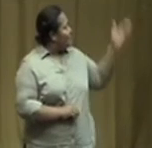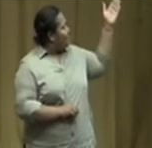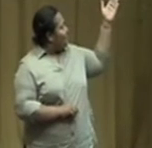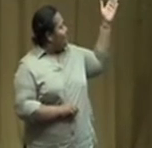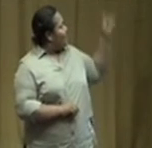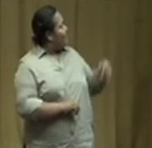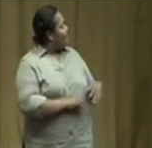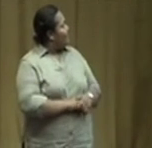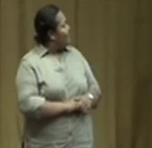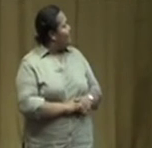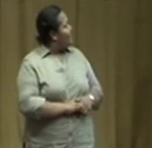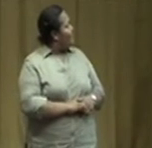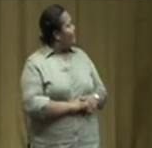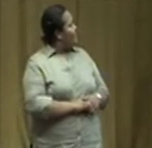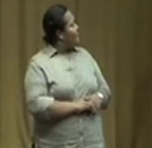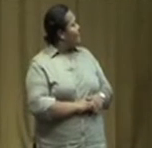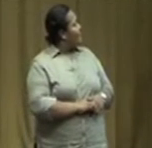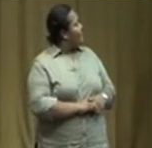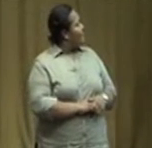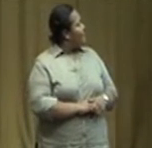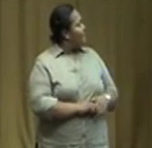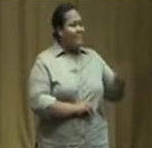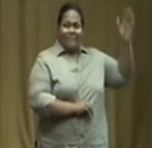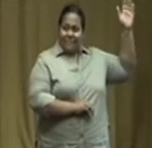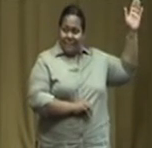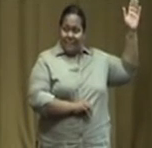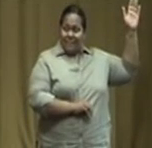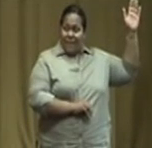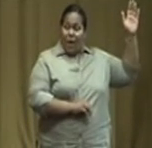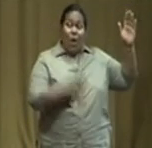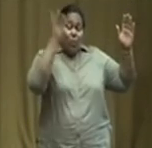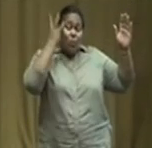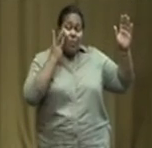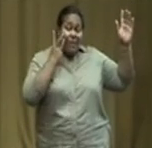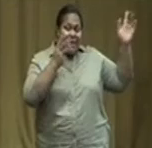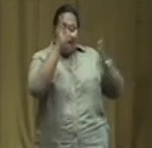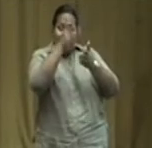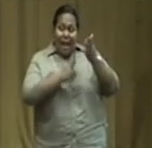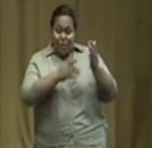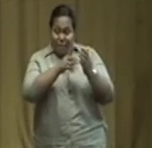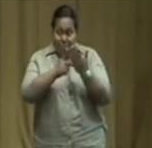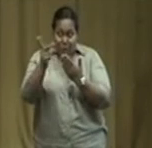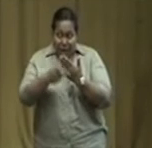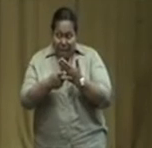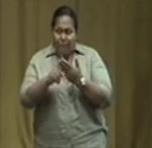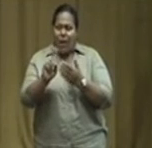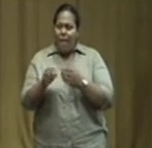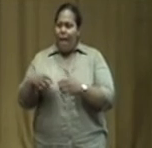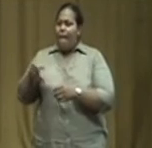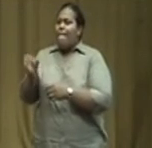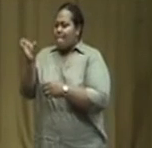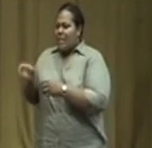interaction that Claire Good posted on her personal blog. So if I click through,